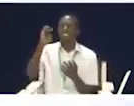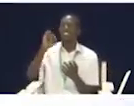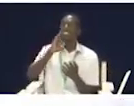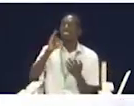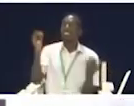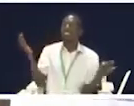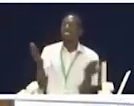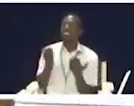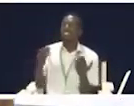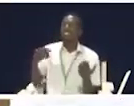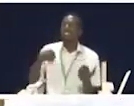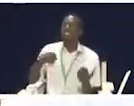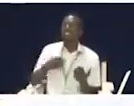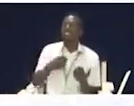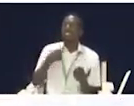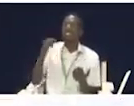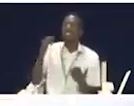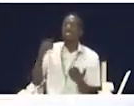Gashina,